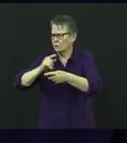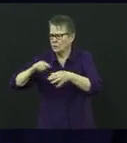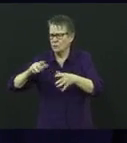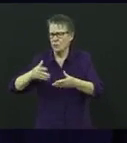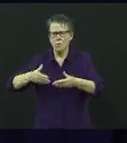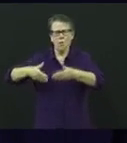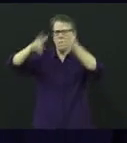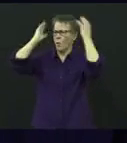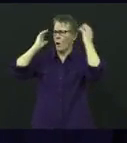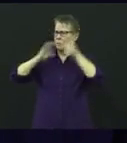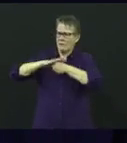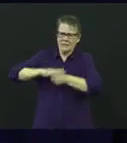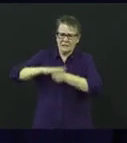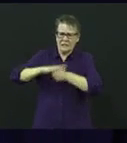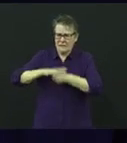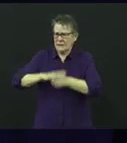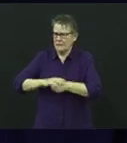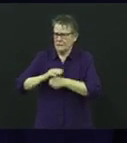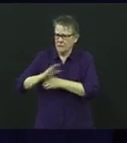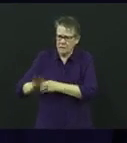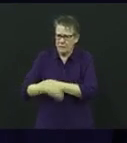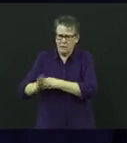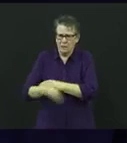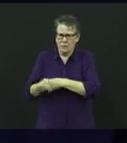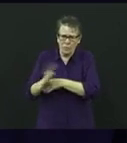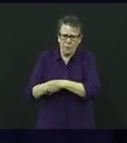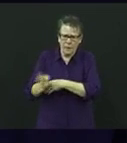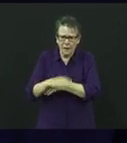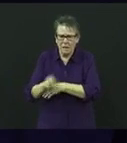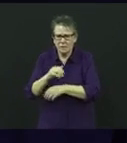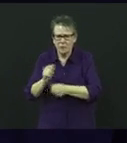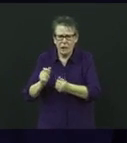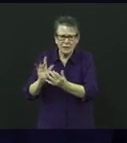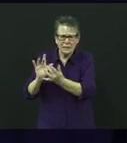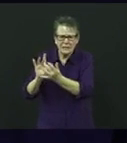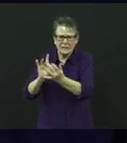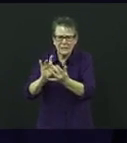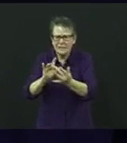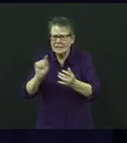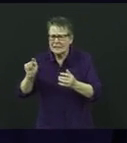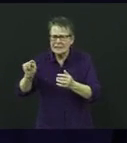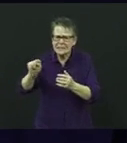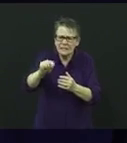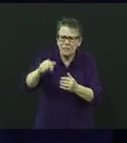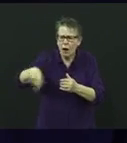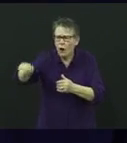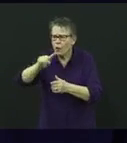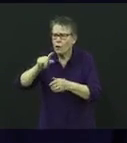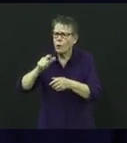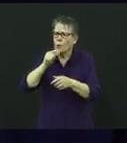and I can tell you that the collaboration was extraordinary. They were able to get